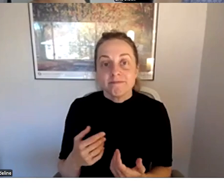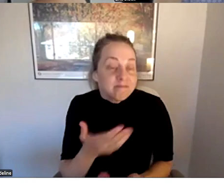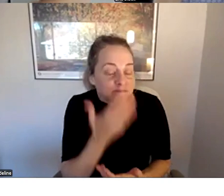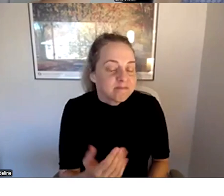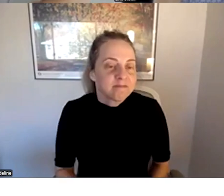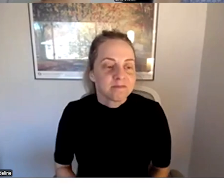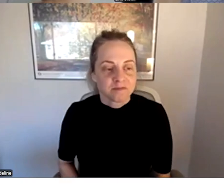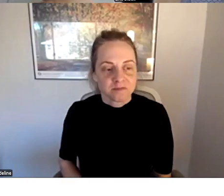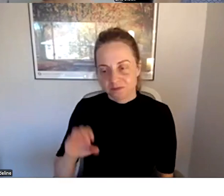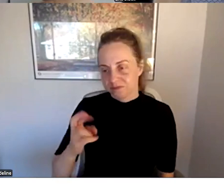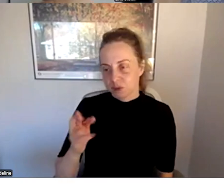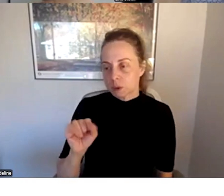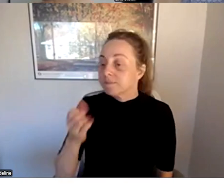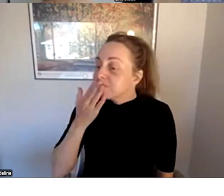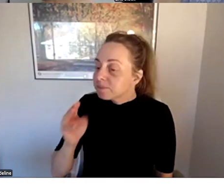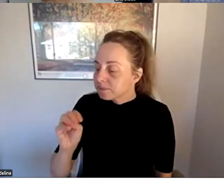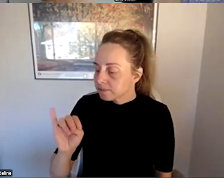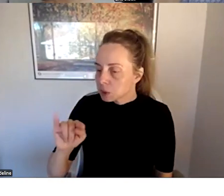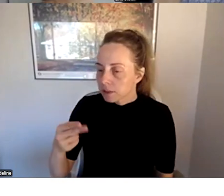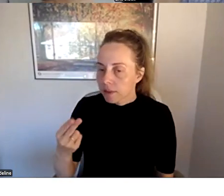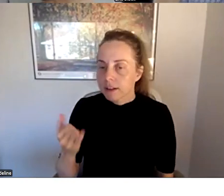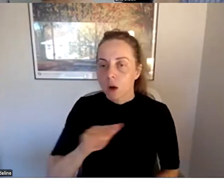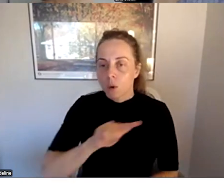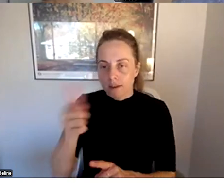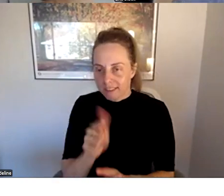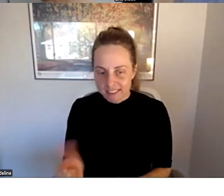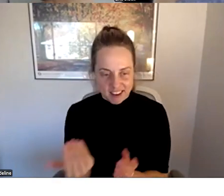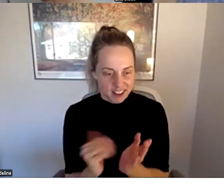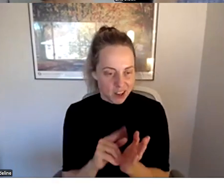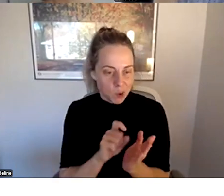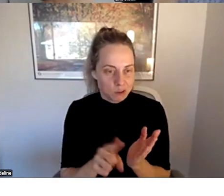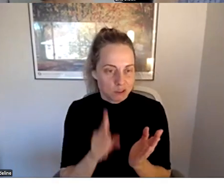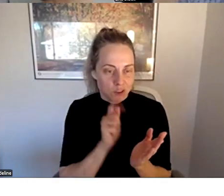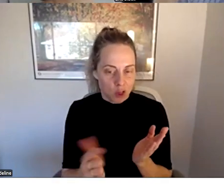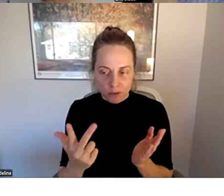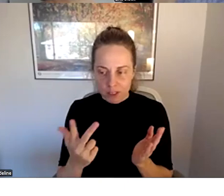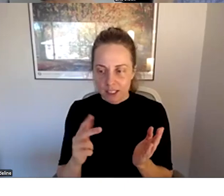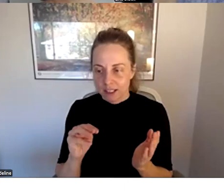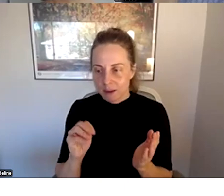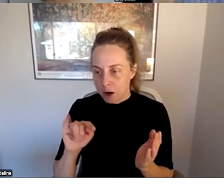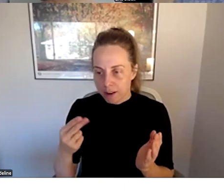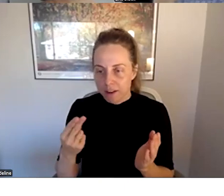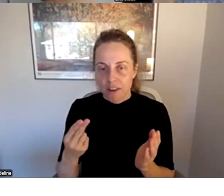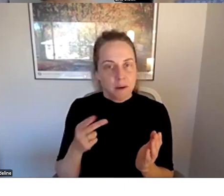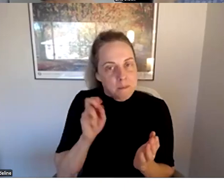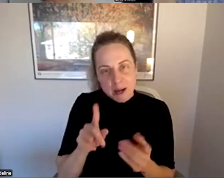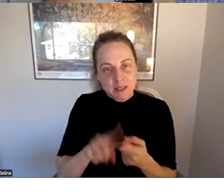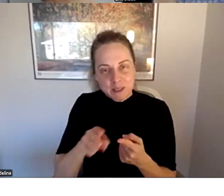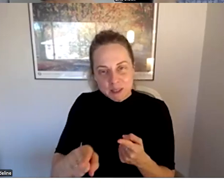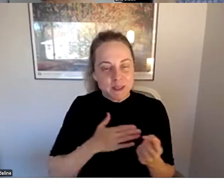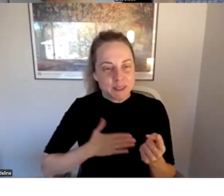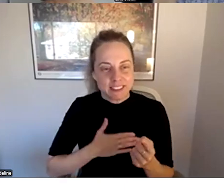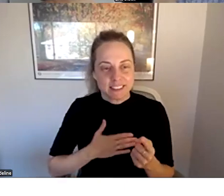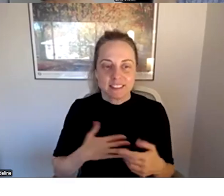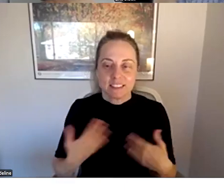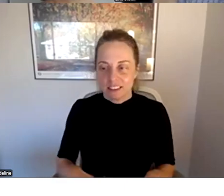Meredith. We're going to go around the horn with a question for all three of you, and Meredith will go right back to you. And by the way, lots